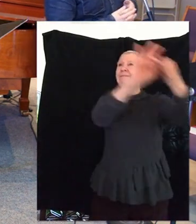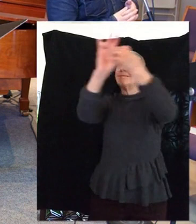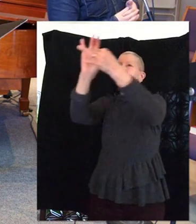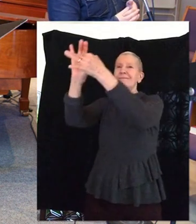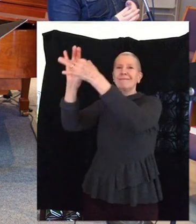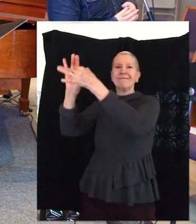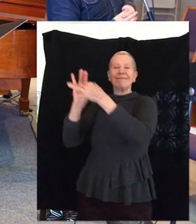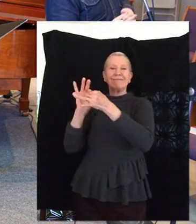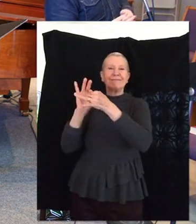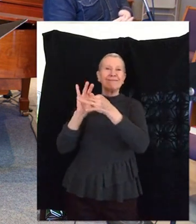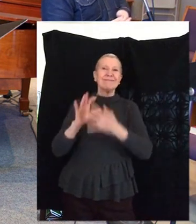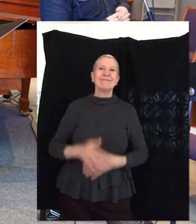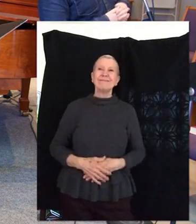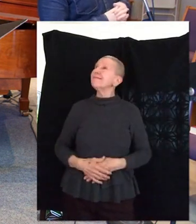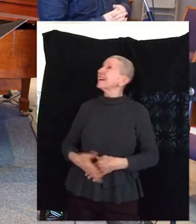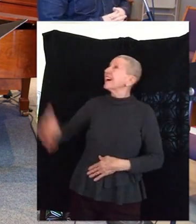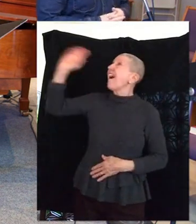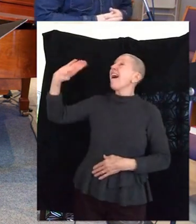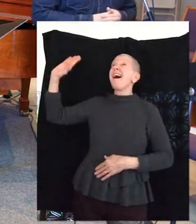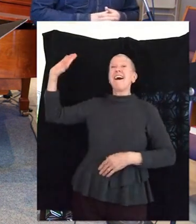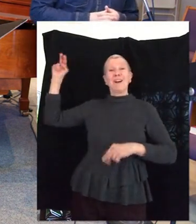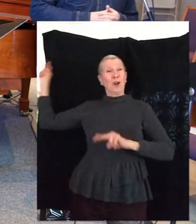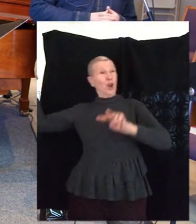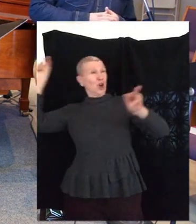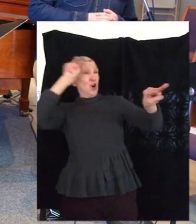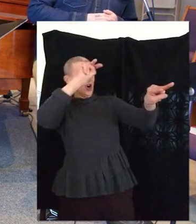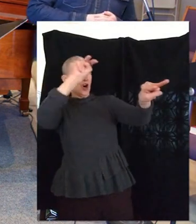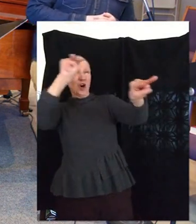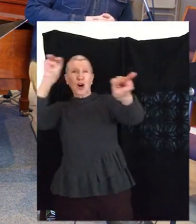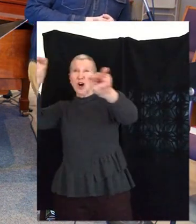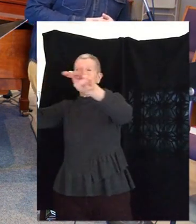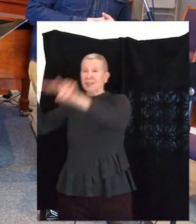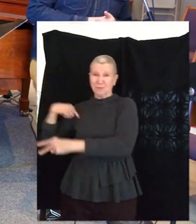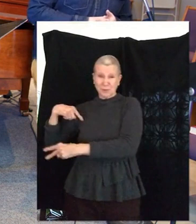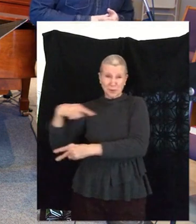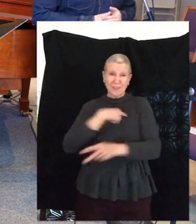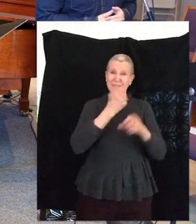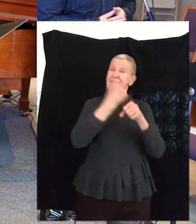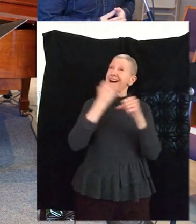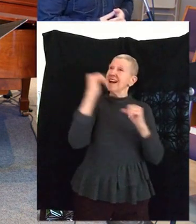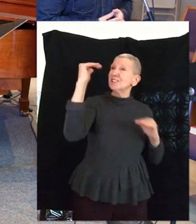God will delight when we are creators of